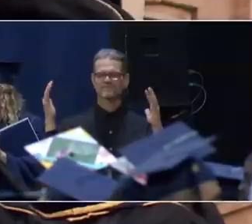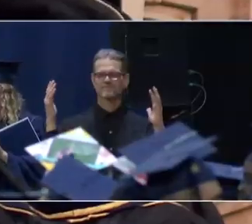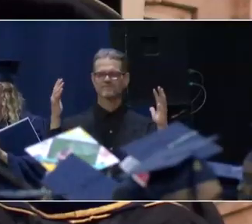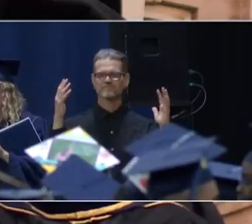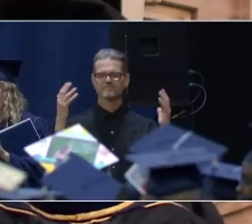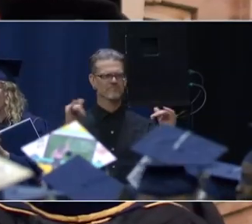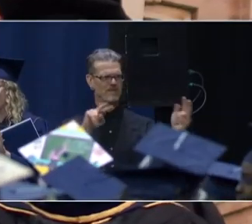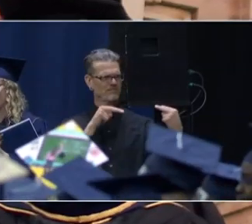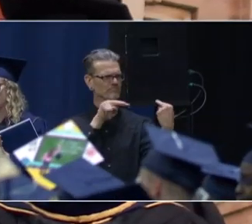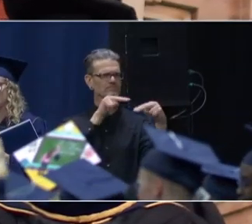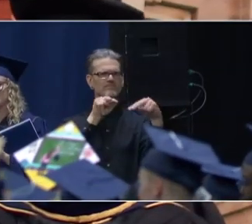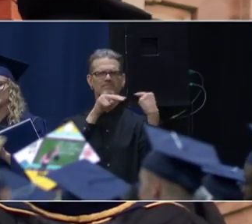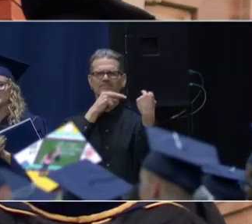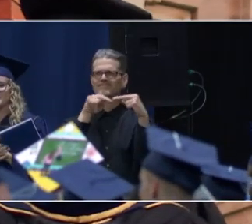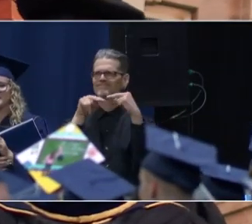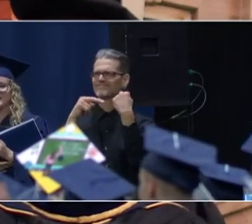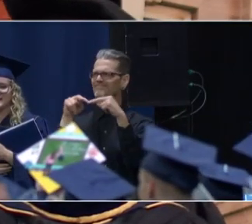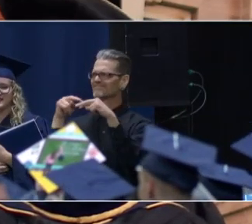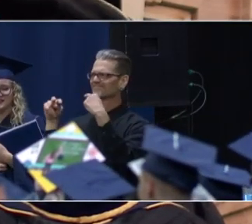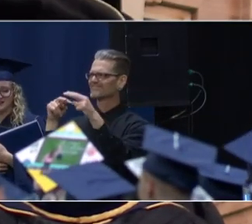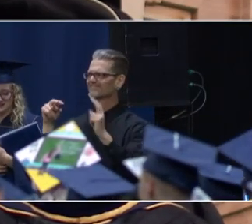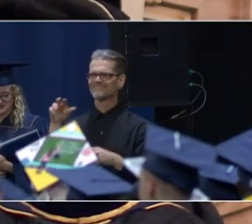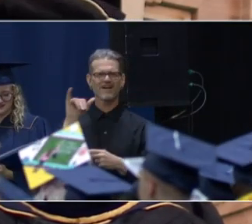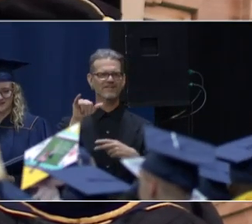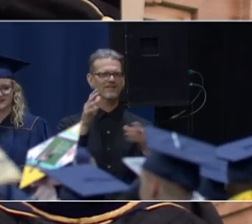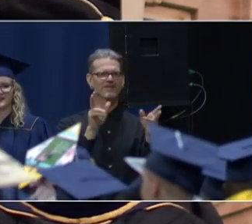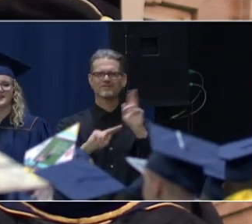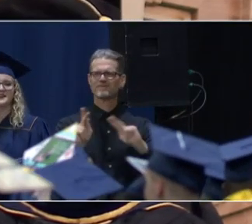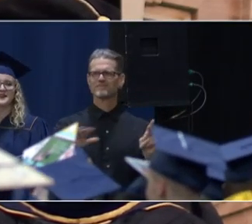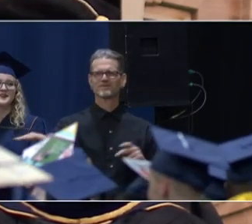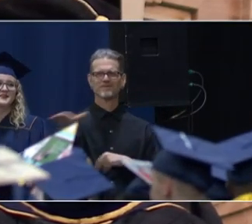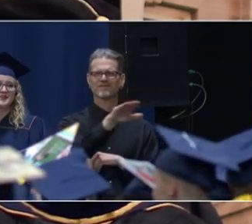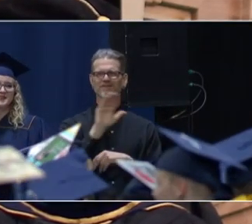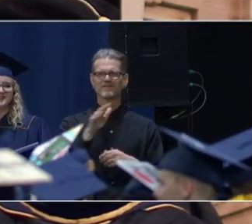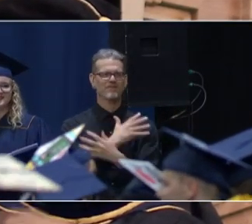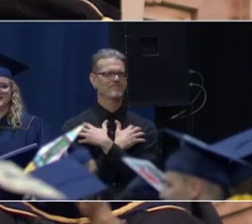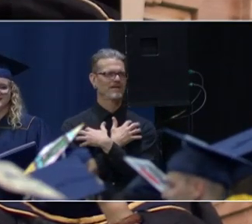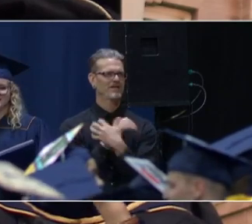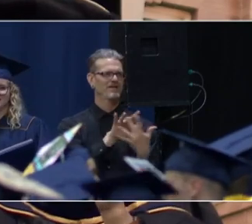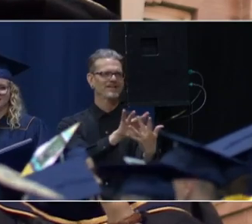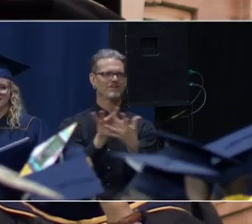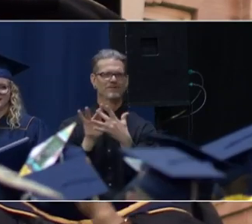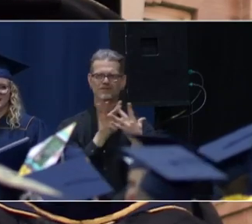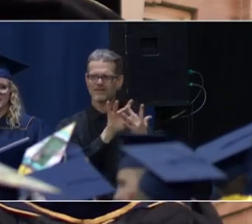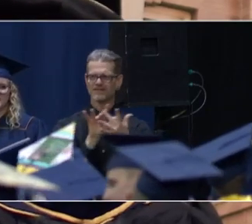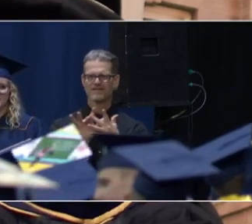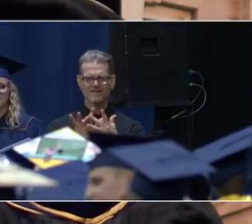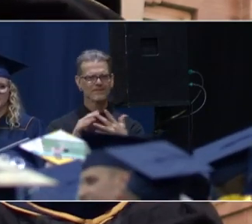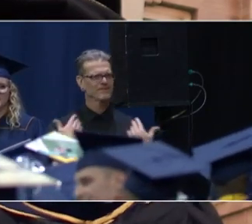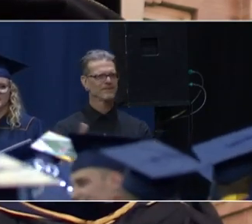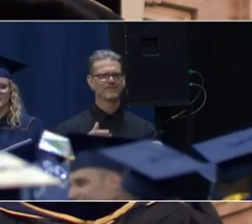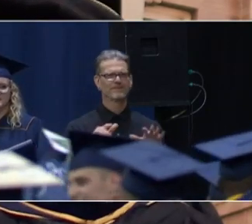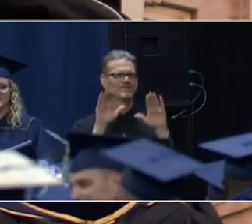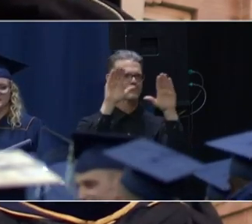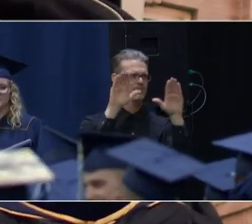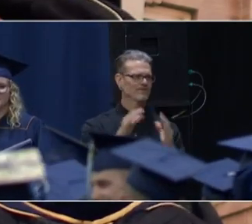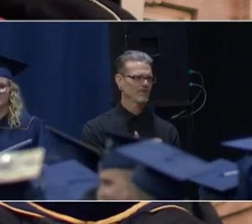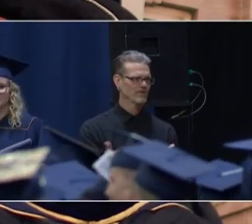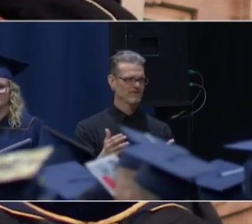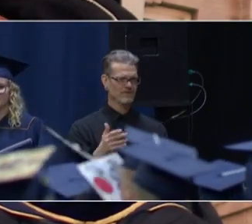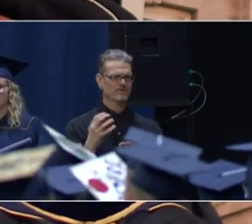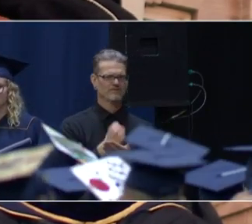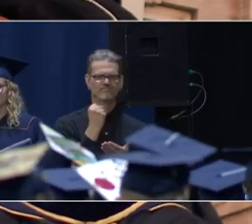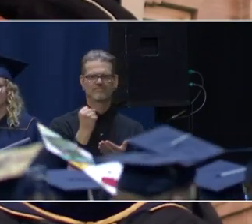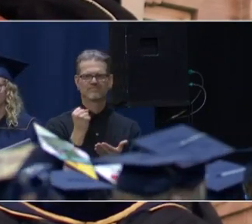Look around you, graduates. These individuals are your bare network. This network is a tremendous resource that will always